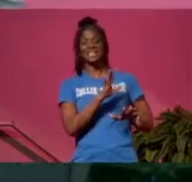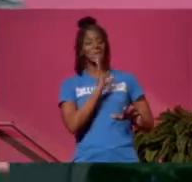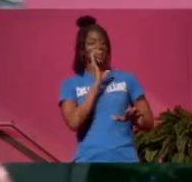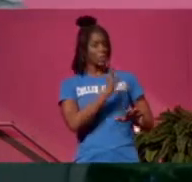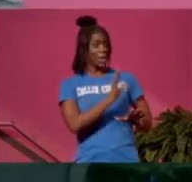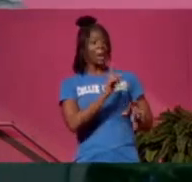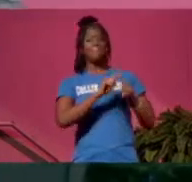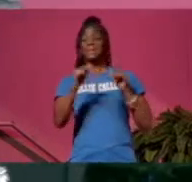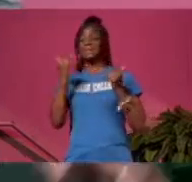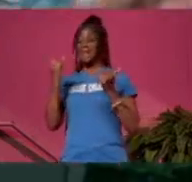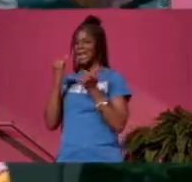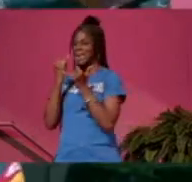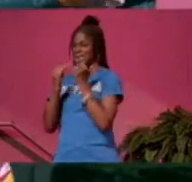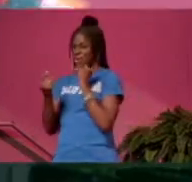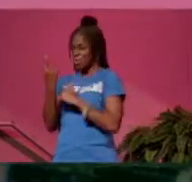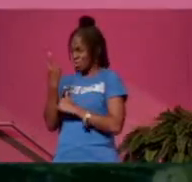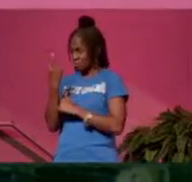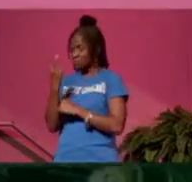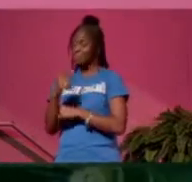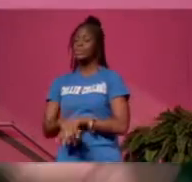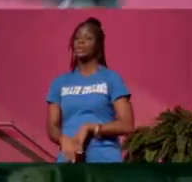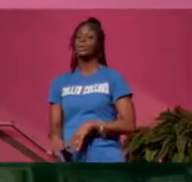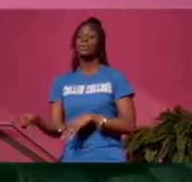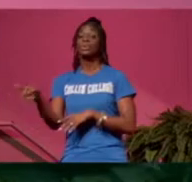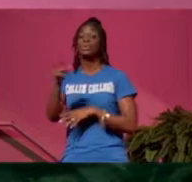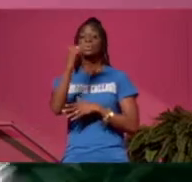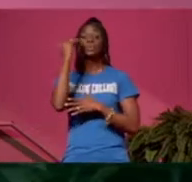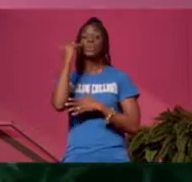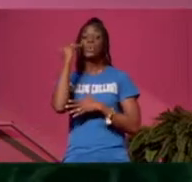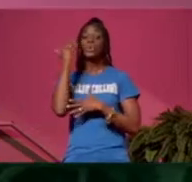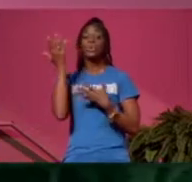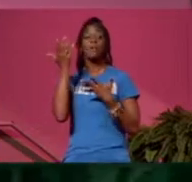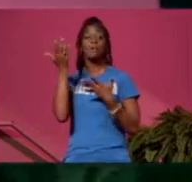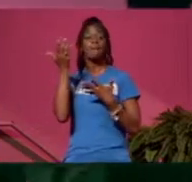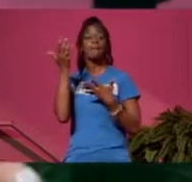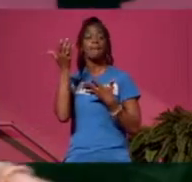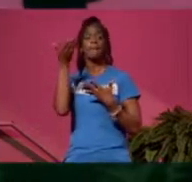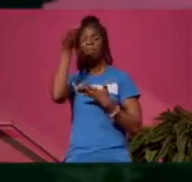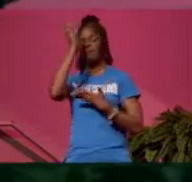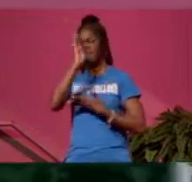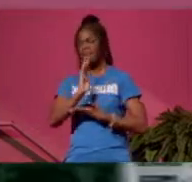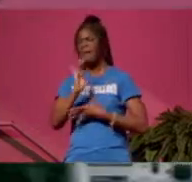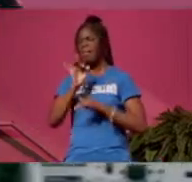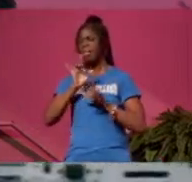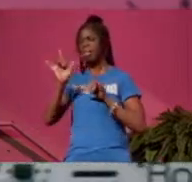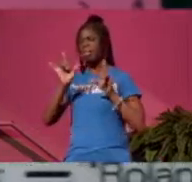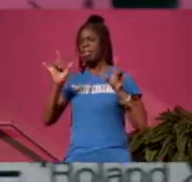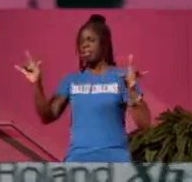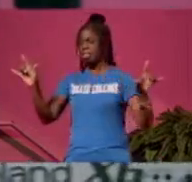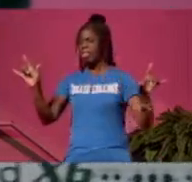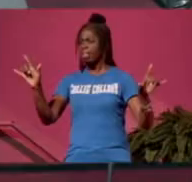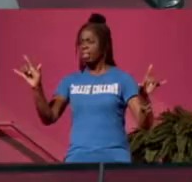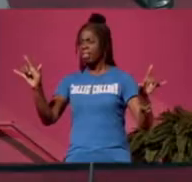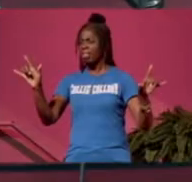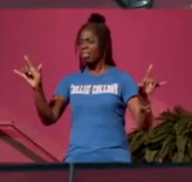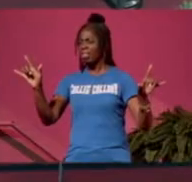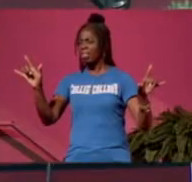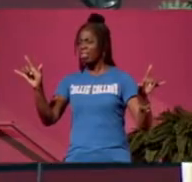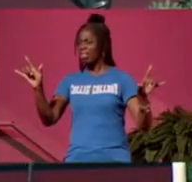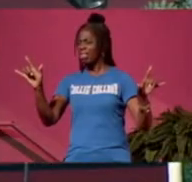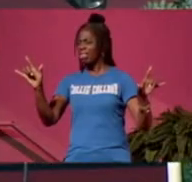Then the last point, you need to know that you're loved. Yeah. Yeah.